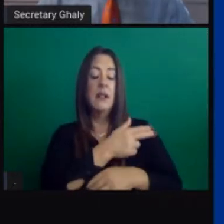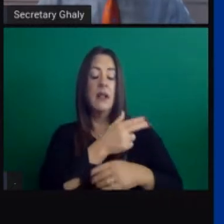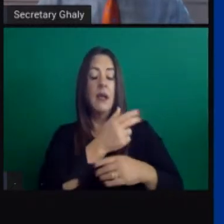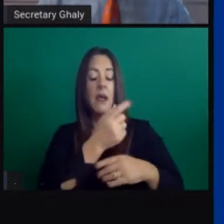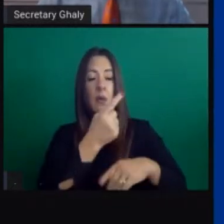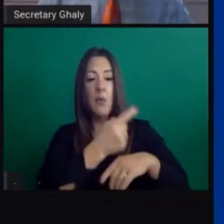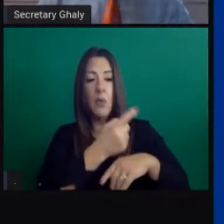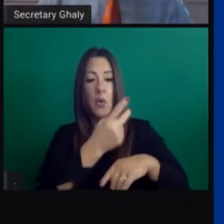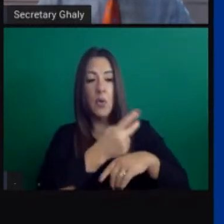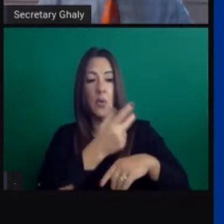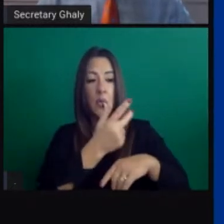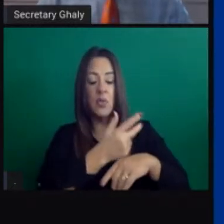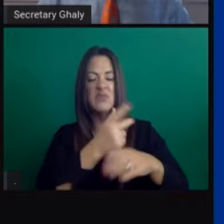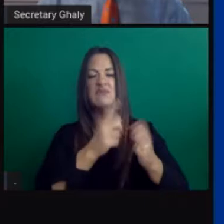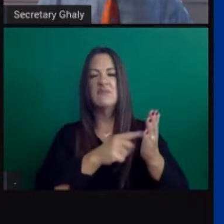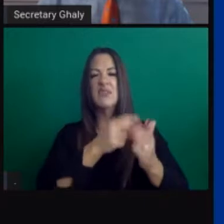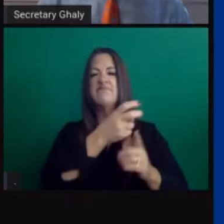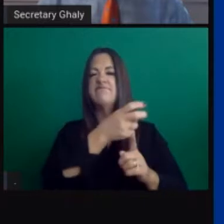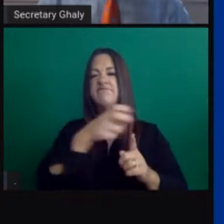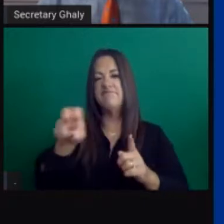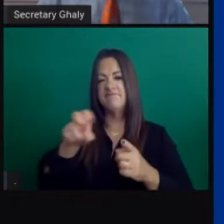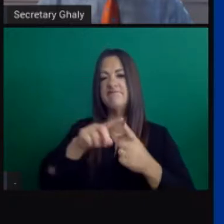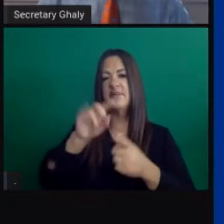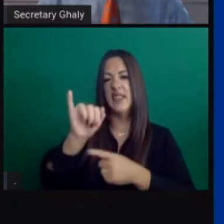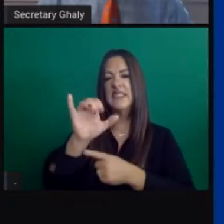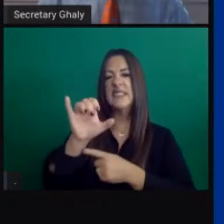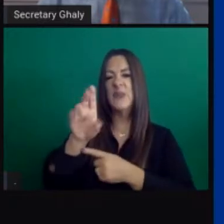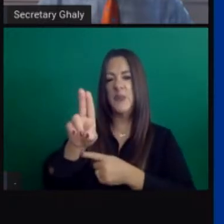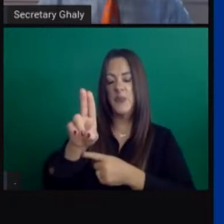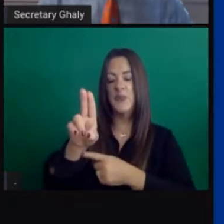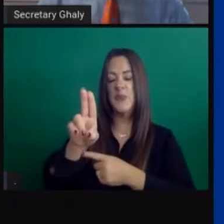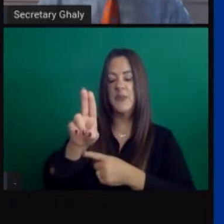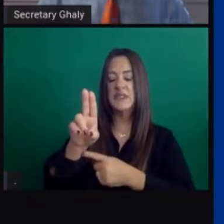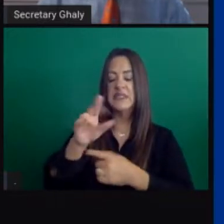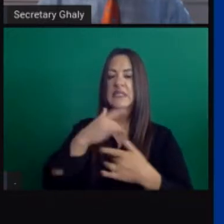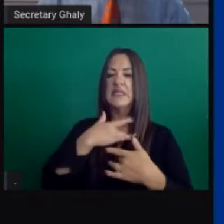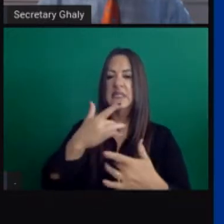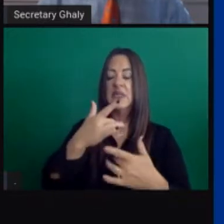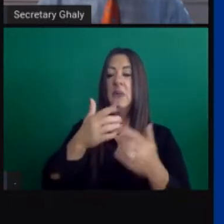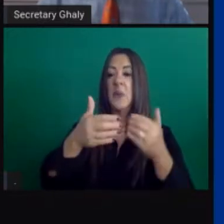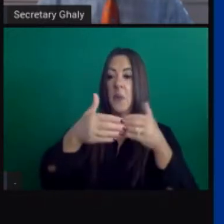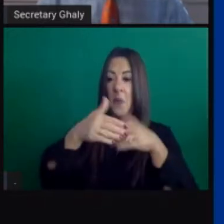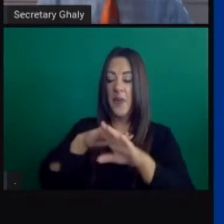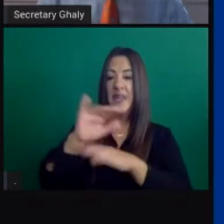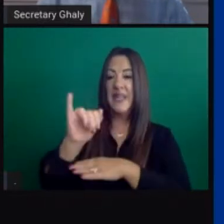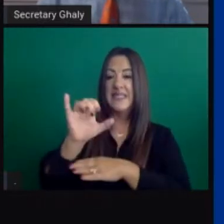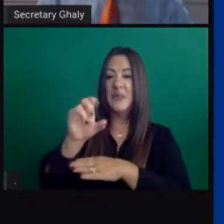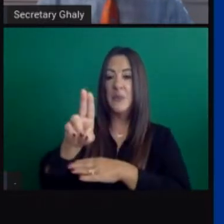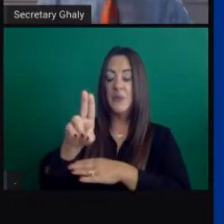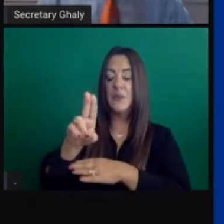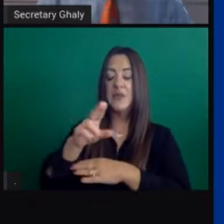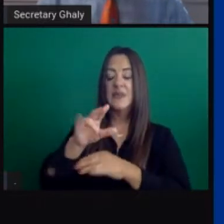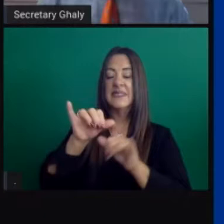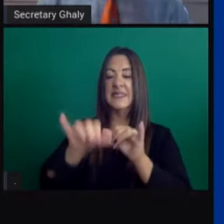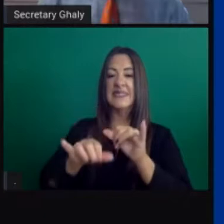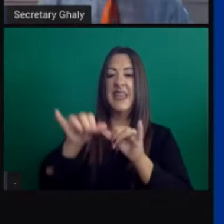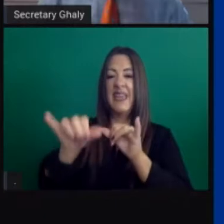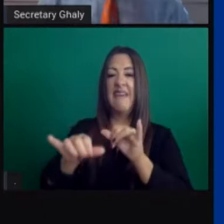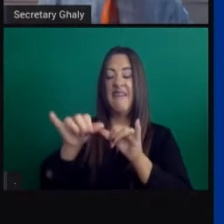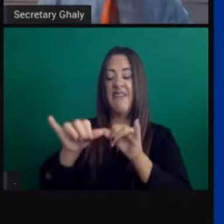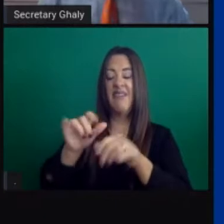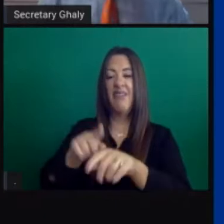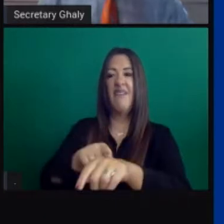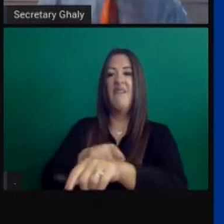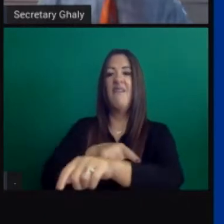to the ICU. And then once in the ICU, many patients stay quite a long time